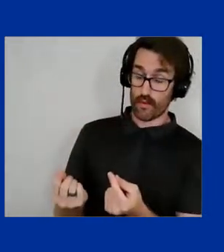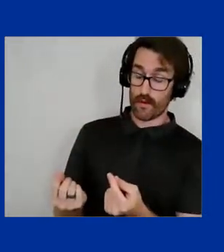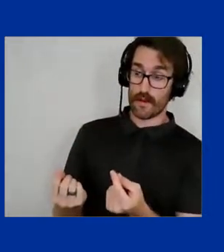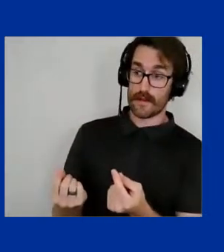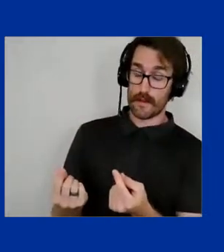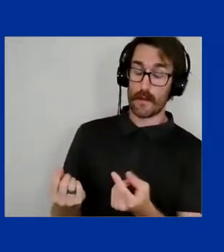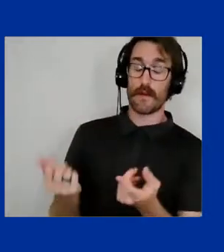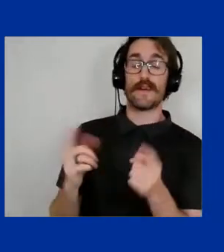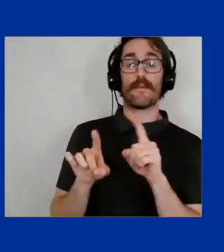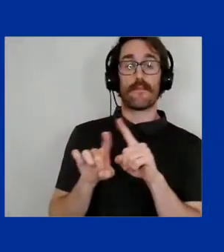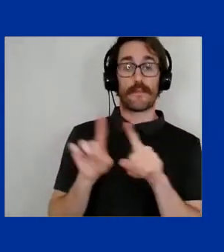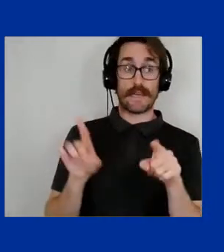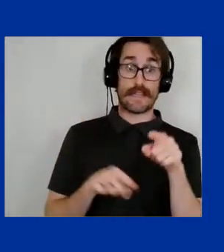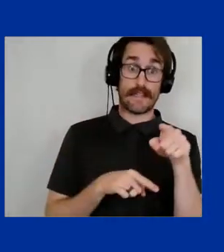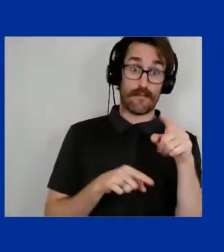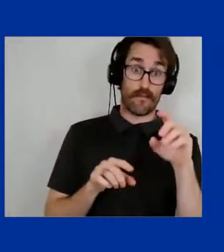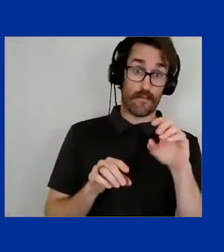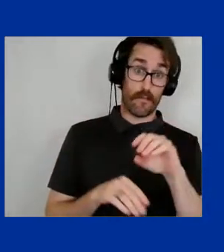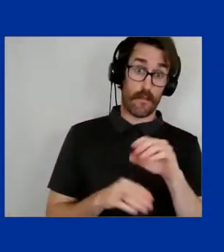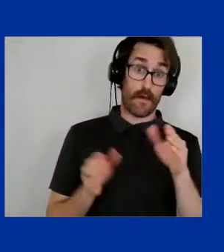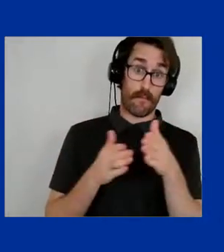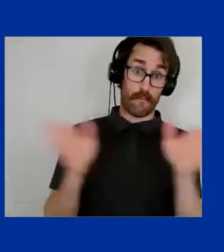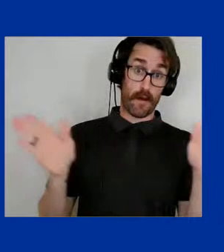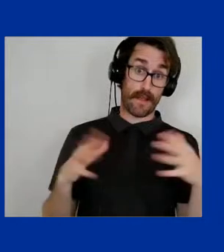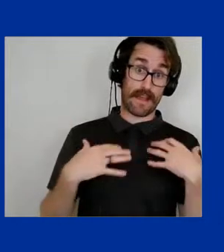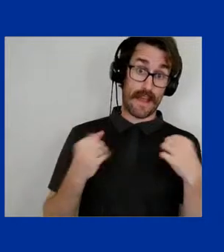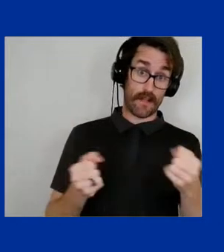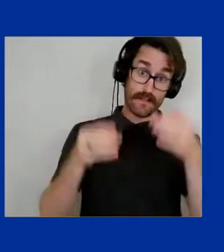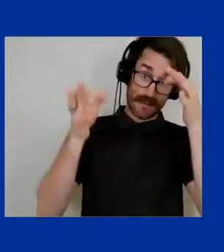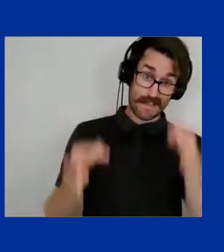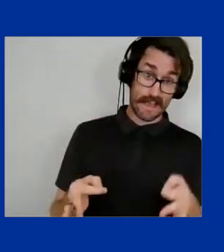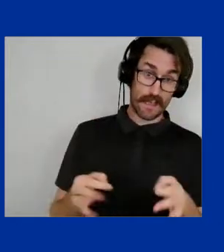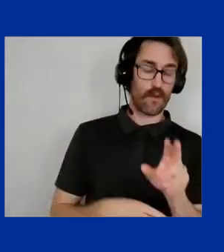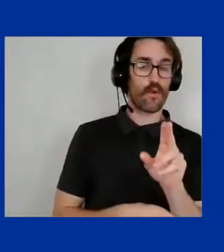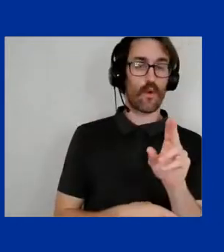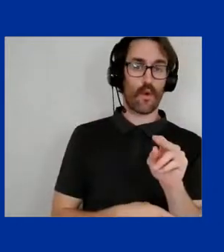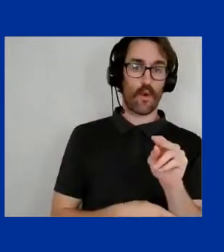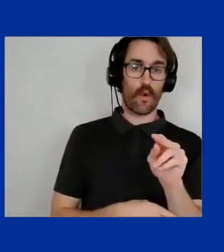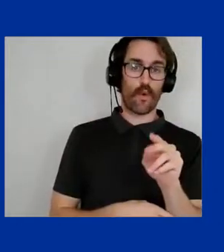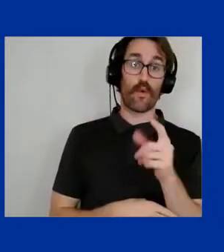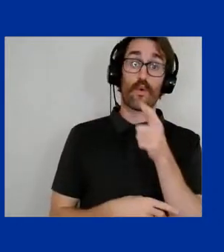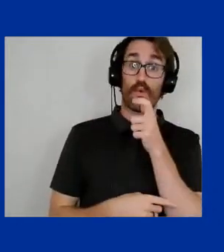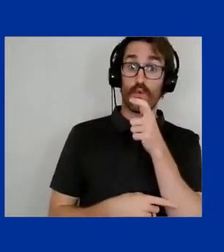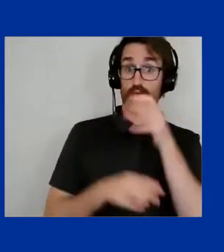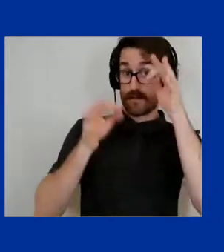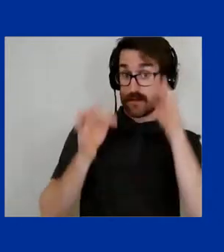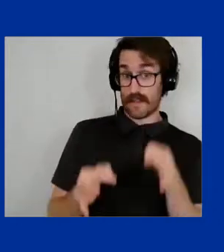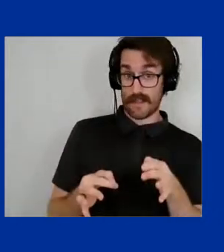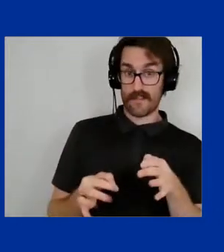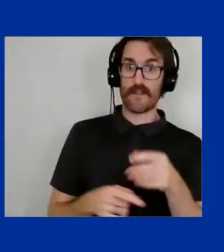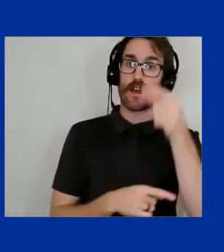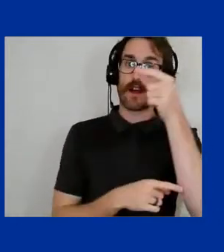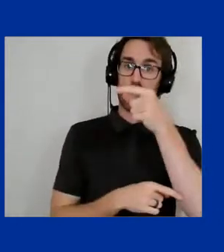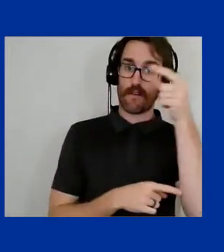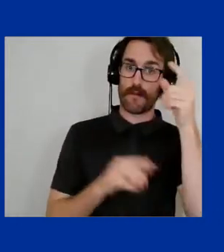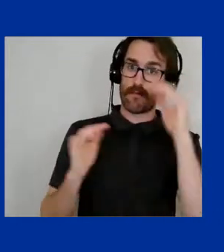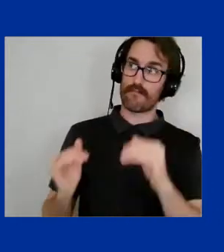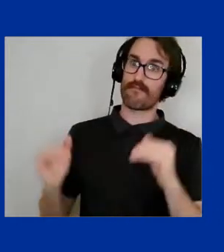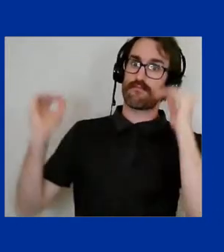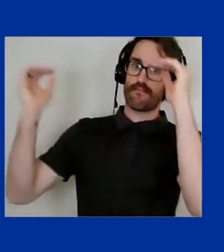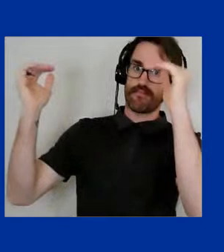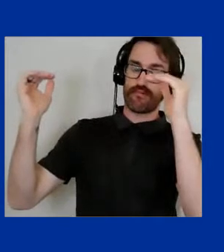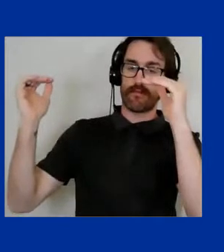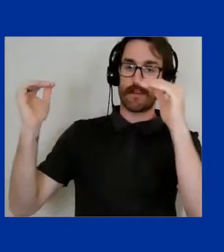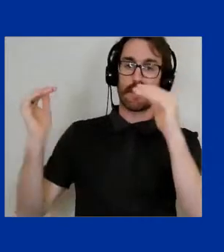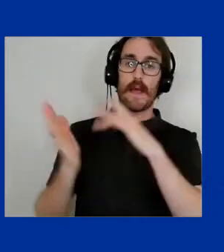it won't be them who will take the decision. It will be at the level of Dr. Williams